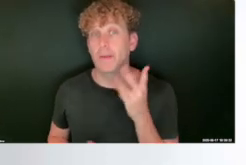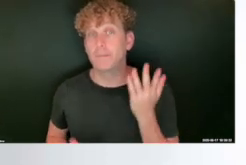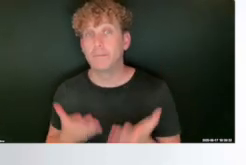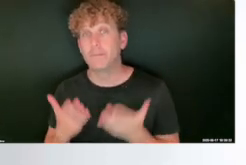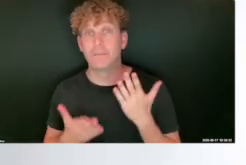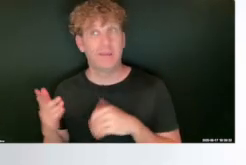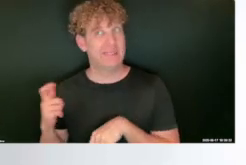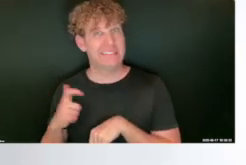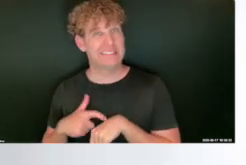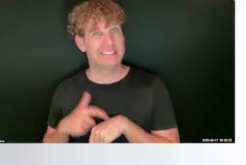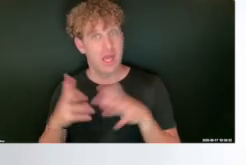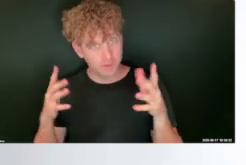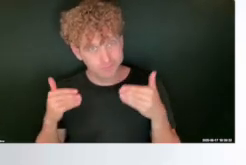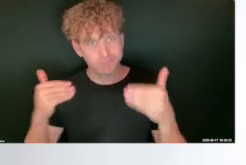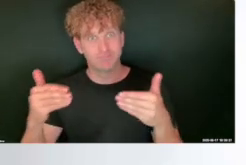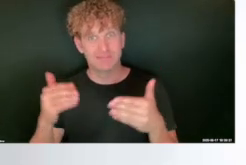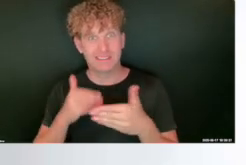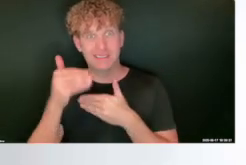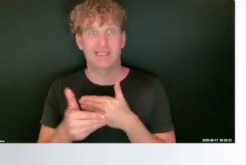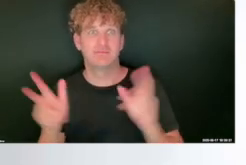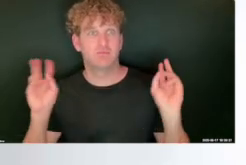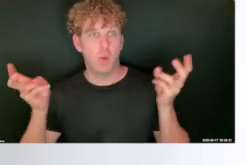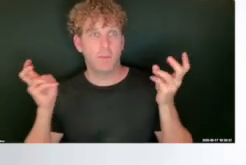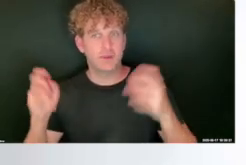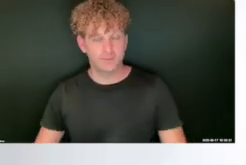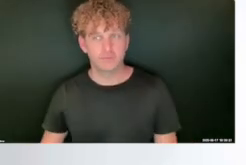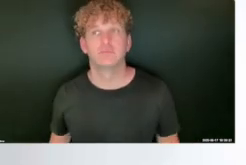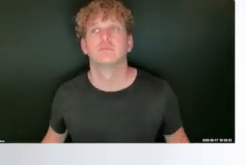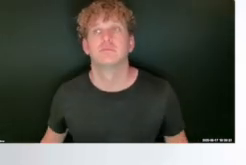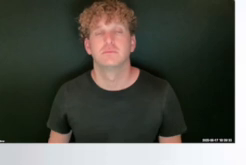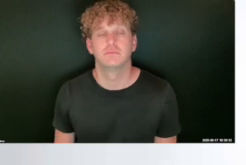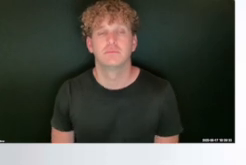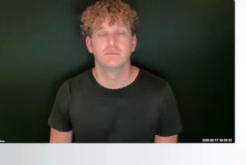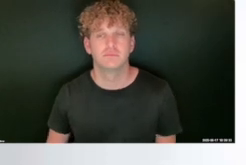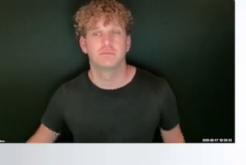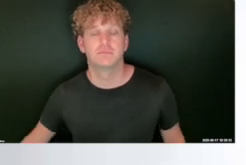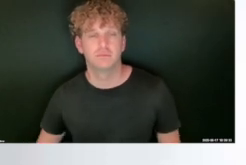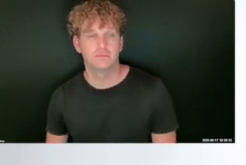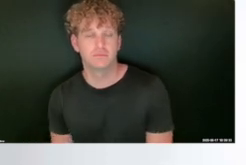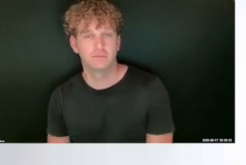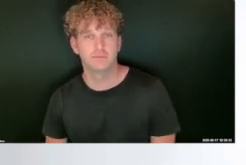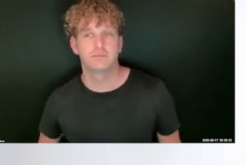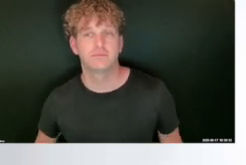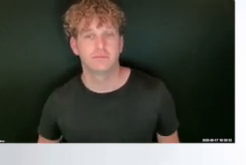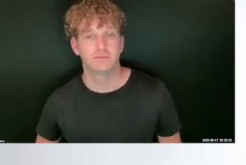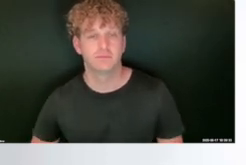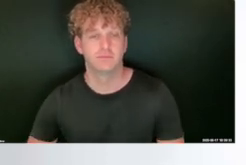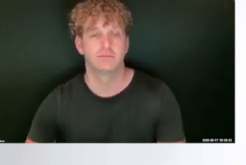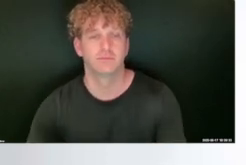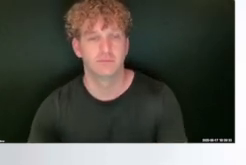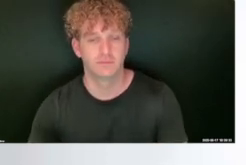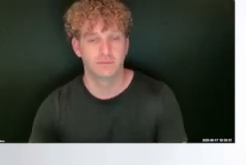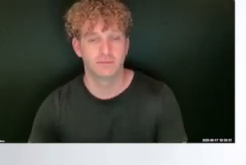duty projects. So I think first up, we will have Inder. Sure, and we can go ahead and go to the HVIP slides if